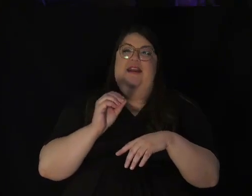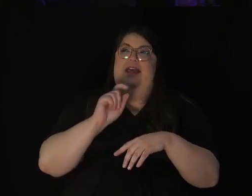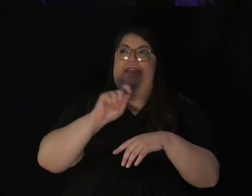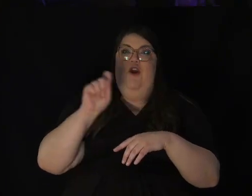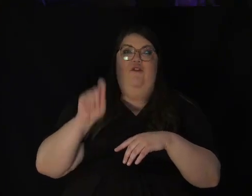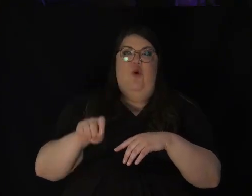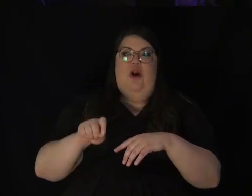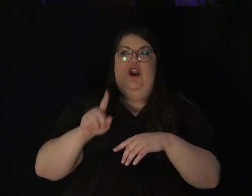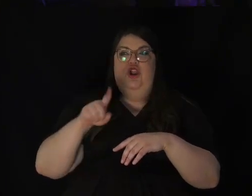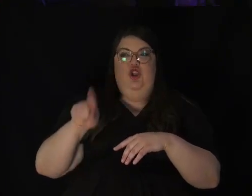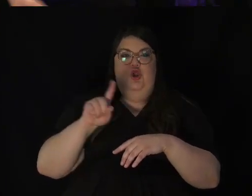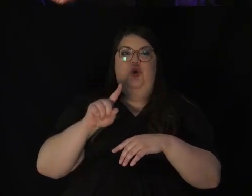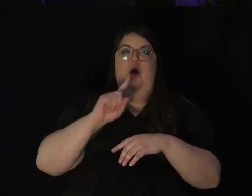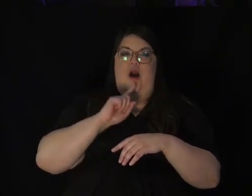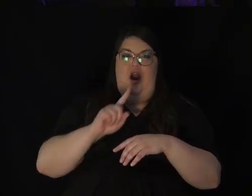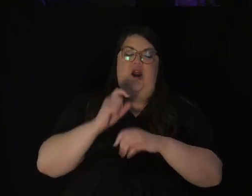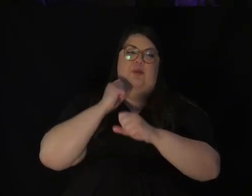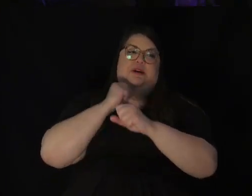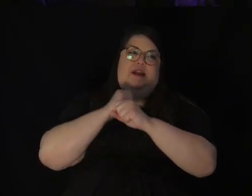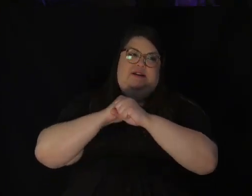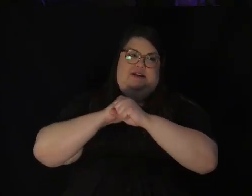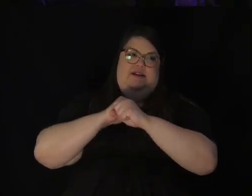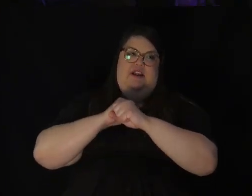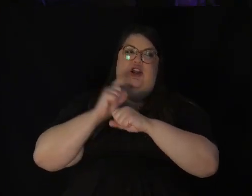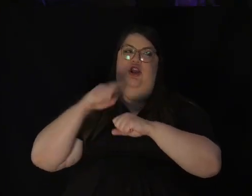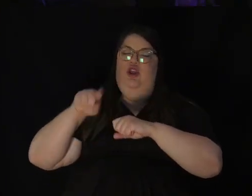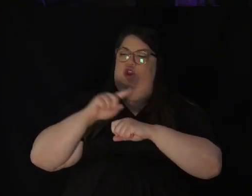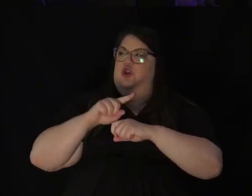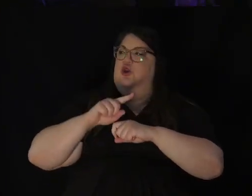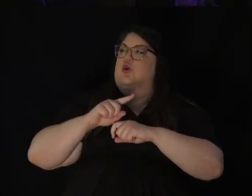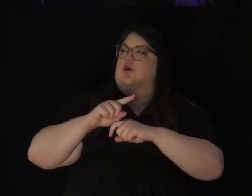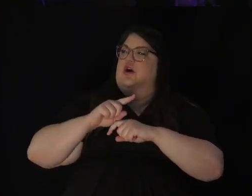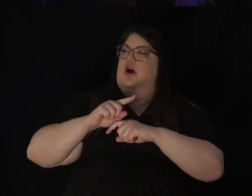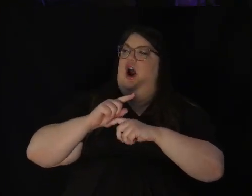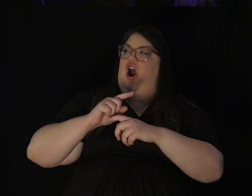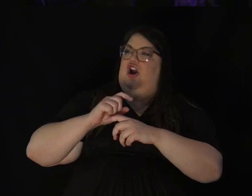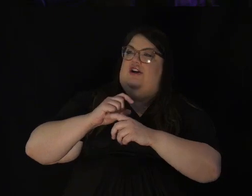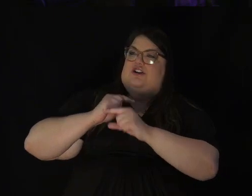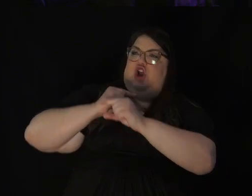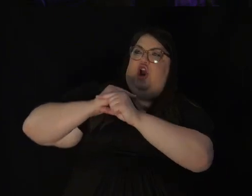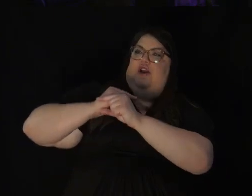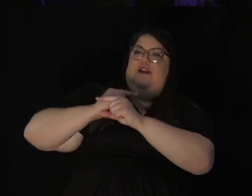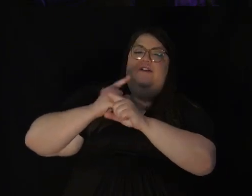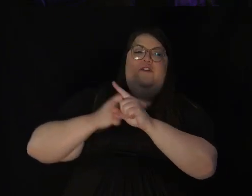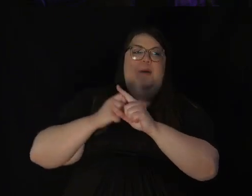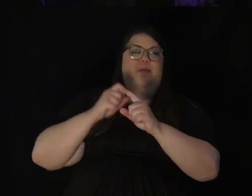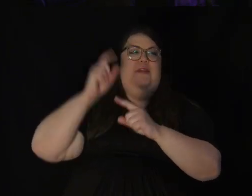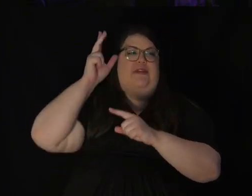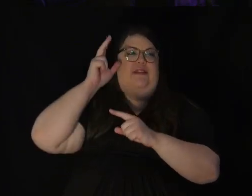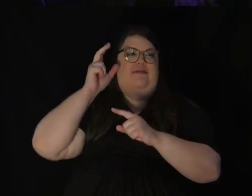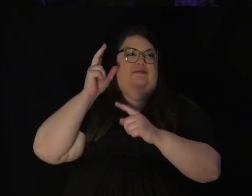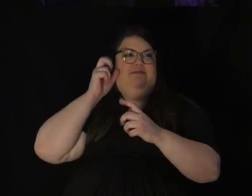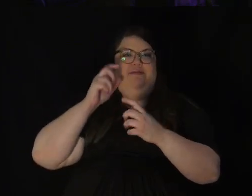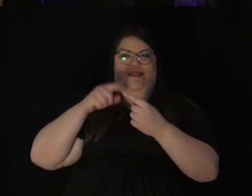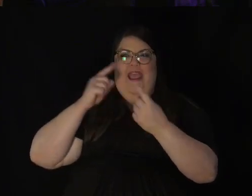therefore you are protected. You are guarded from the enemy snatching your soul, Just like a